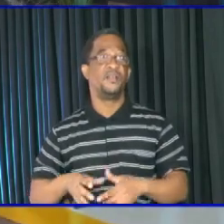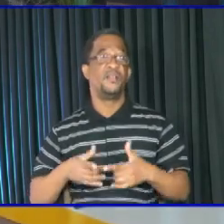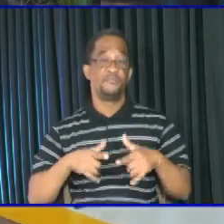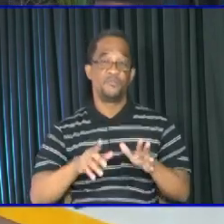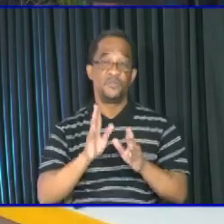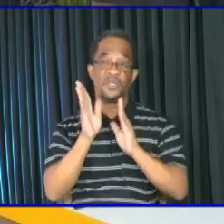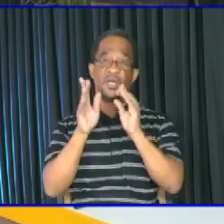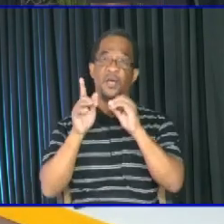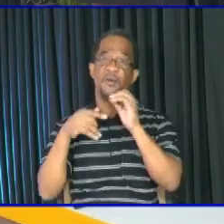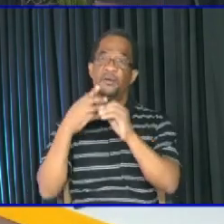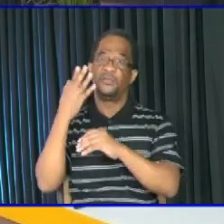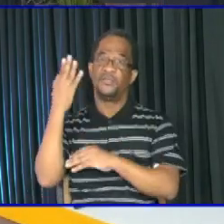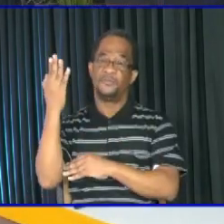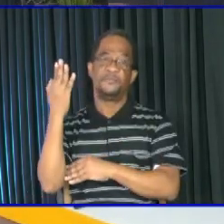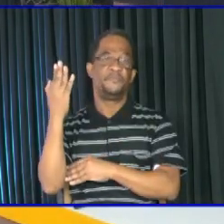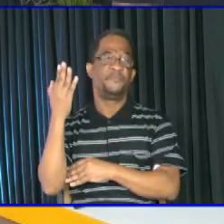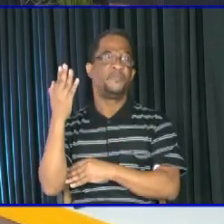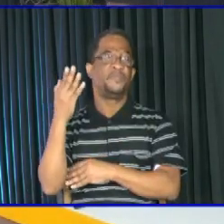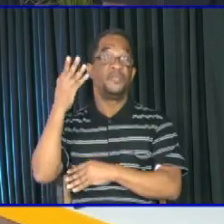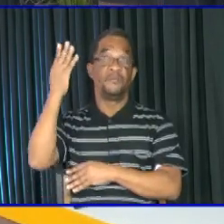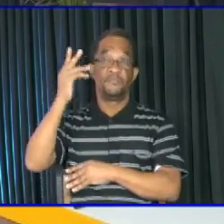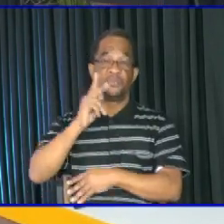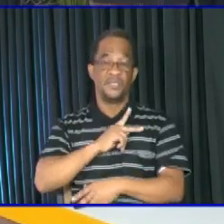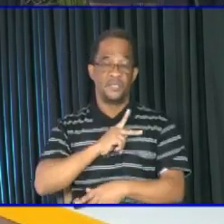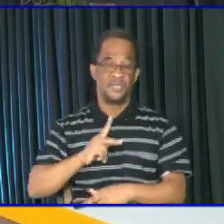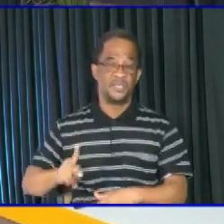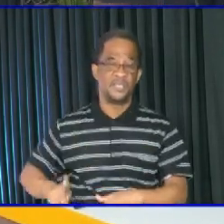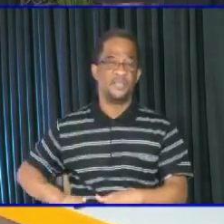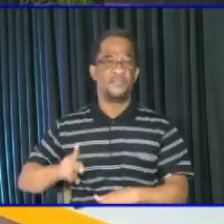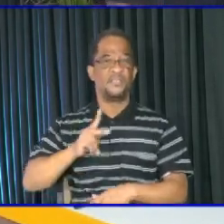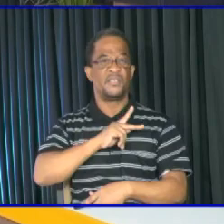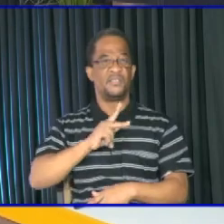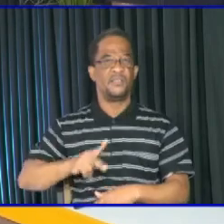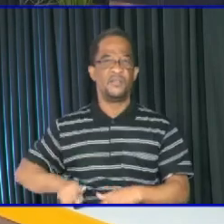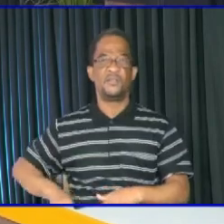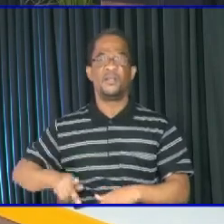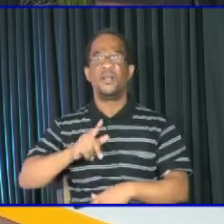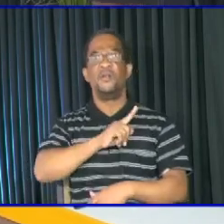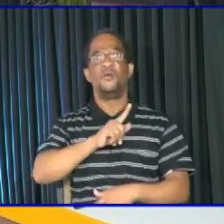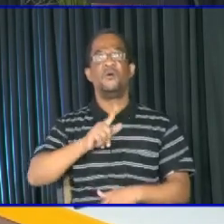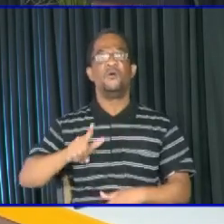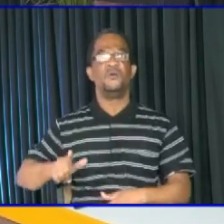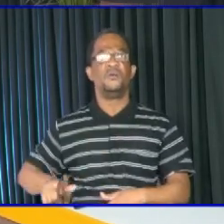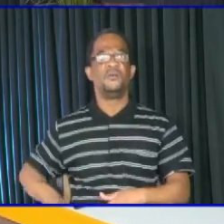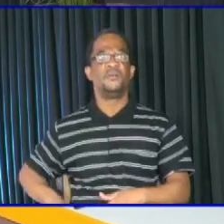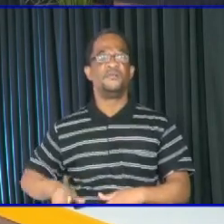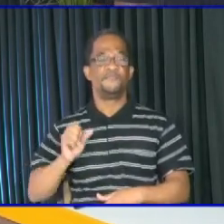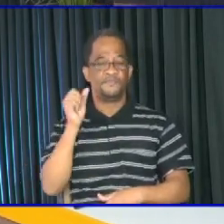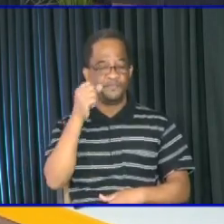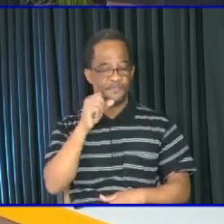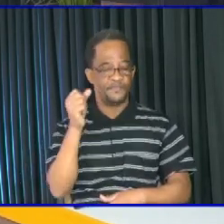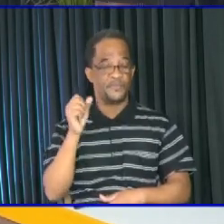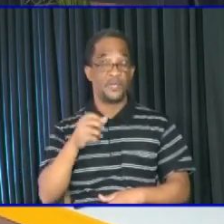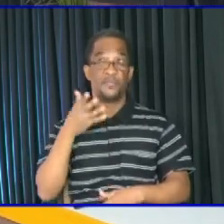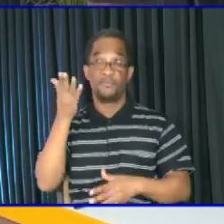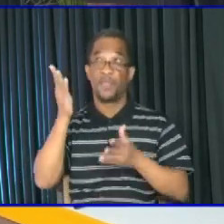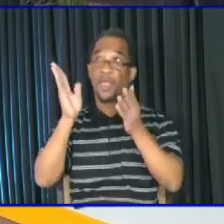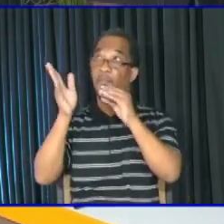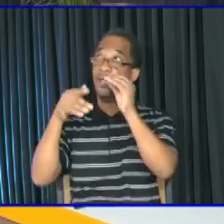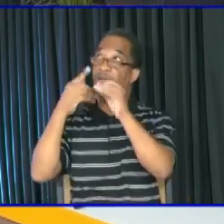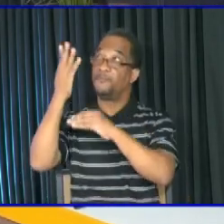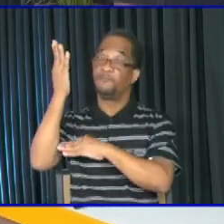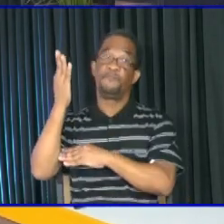talk about let's Him. Talk about, cause He's the King of Kings and Lord of Lords. Hey, hey, let's talk. Let's